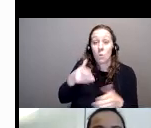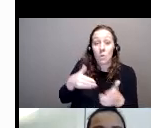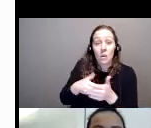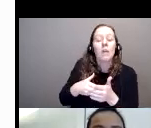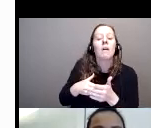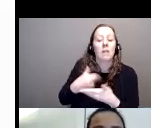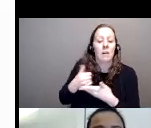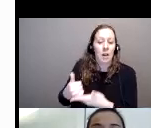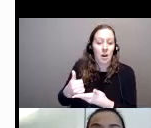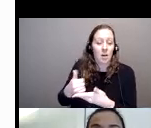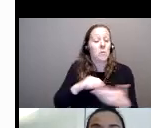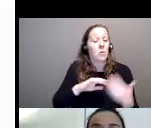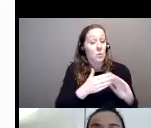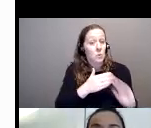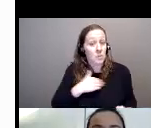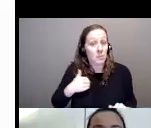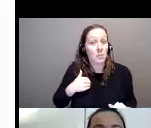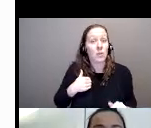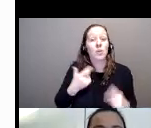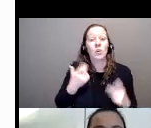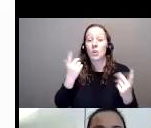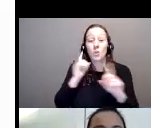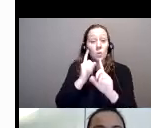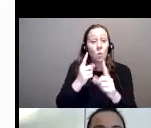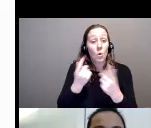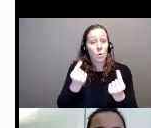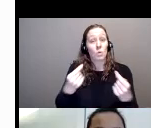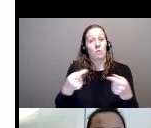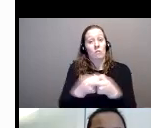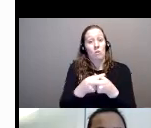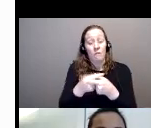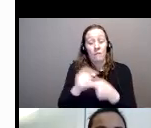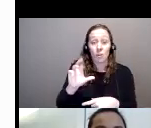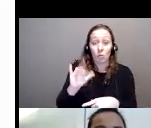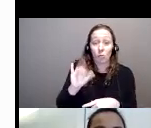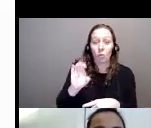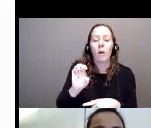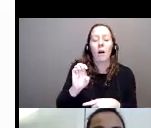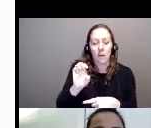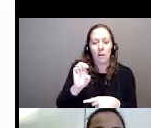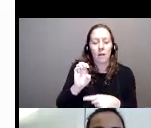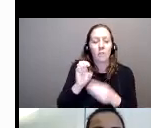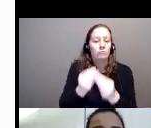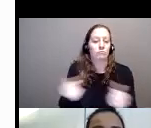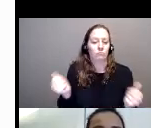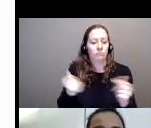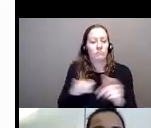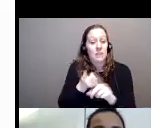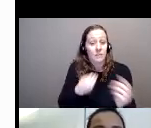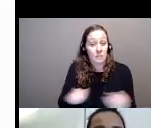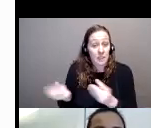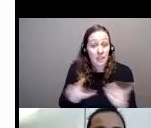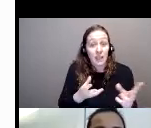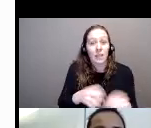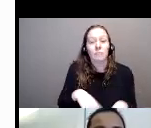as community members, in addressing and resolving conflict and crime. Wendy mediates, she